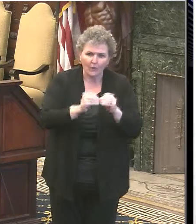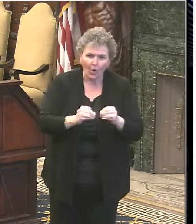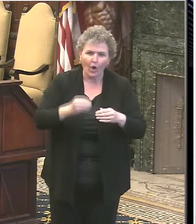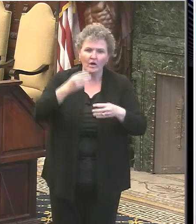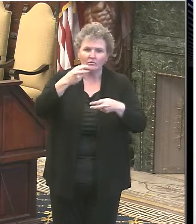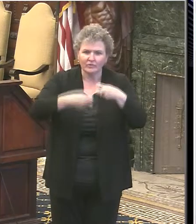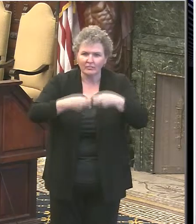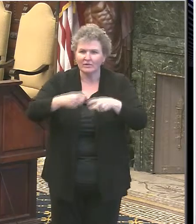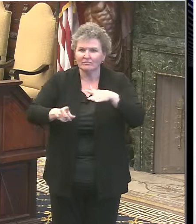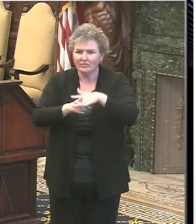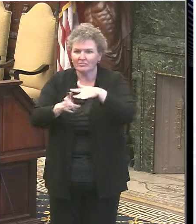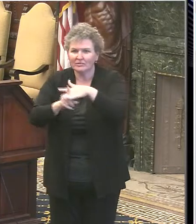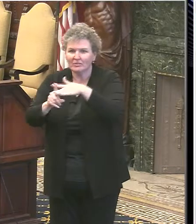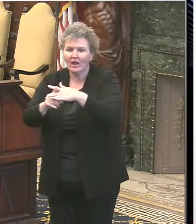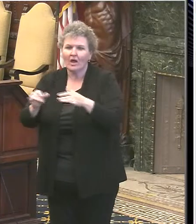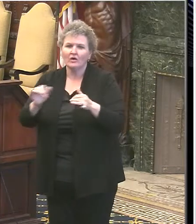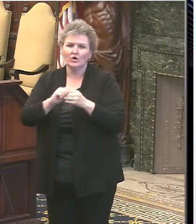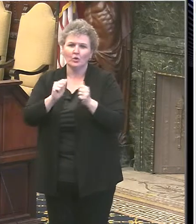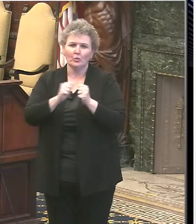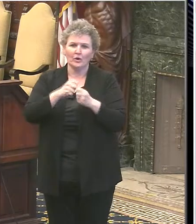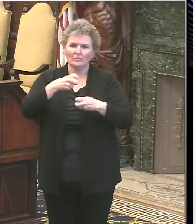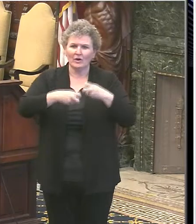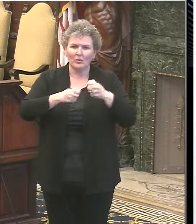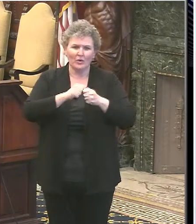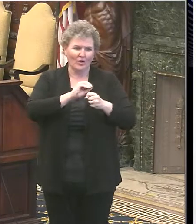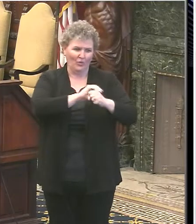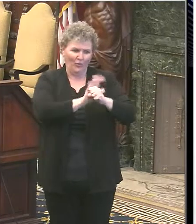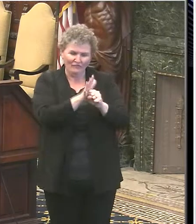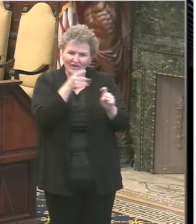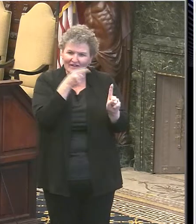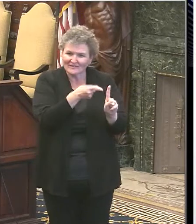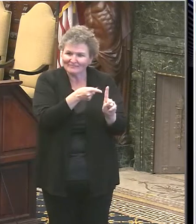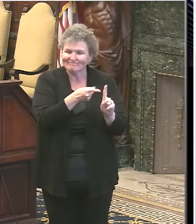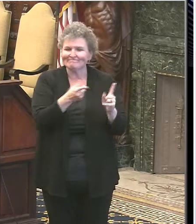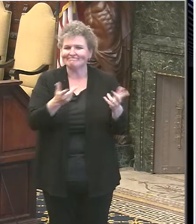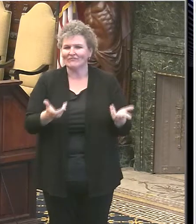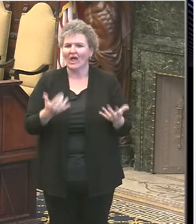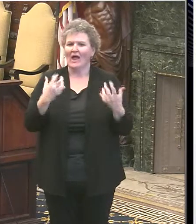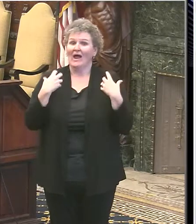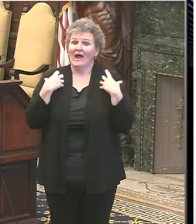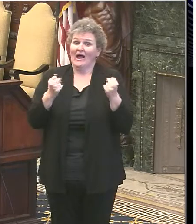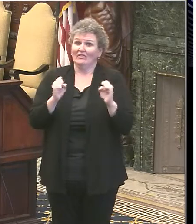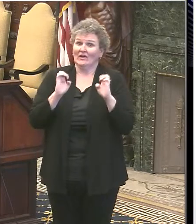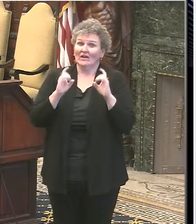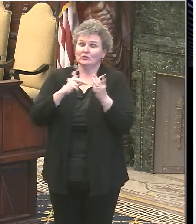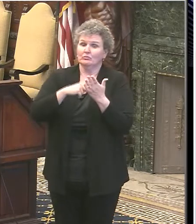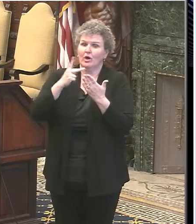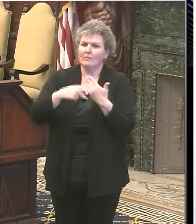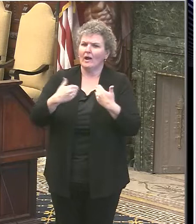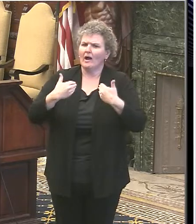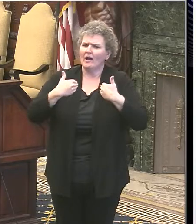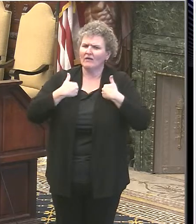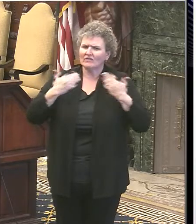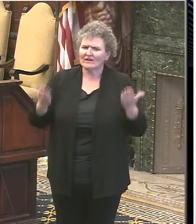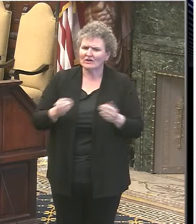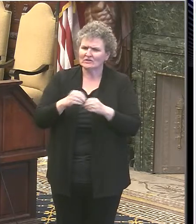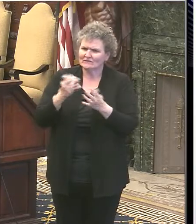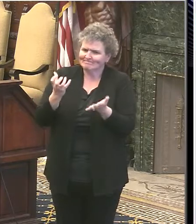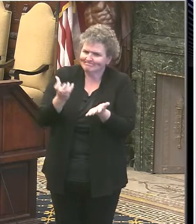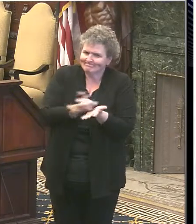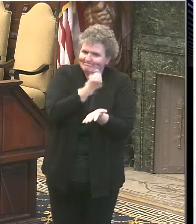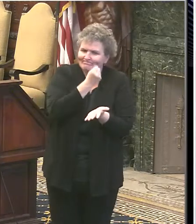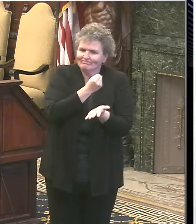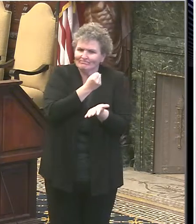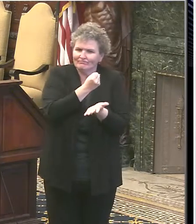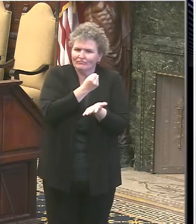local group that is working together to offer an important health education program for people in Philadelphia, especially those over